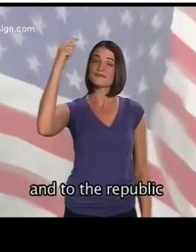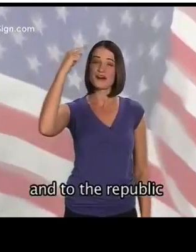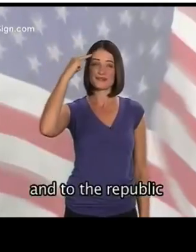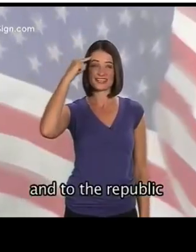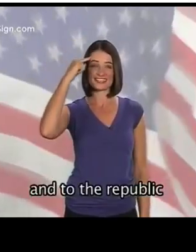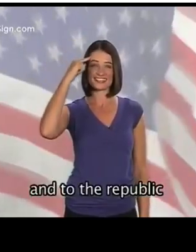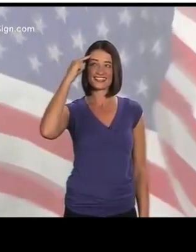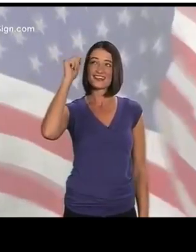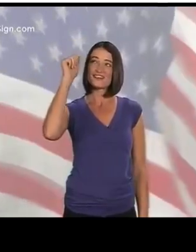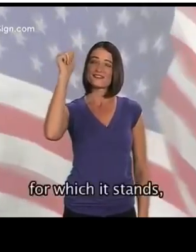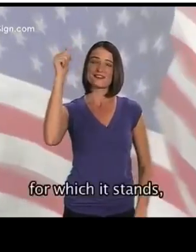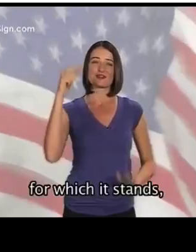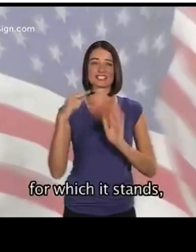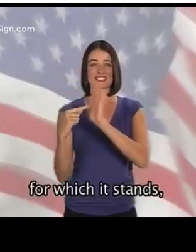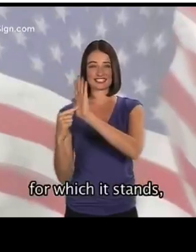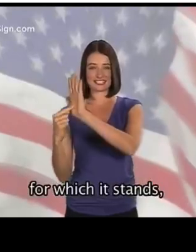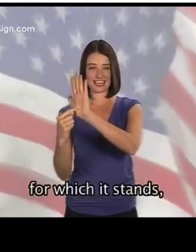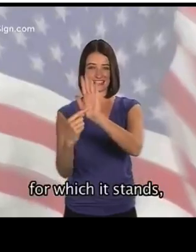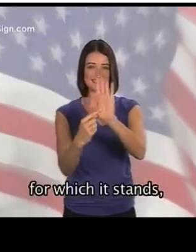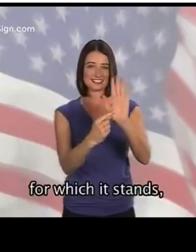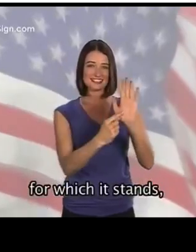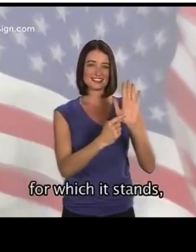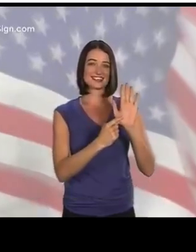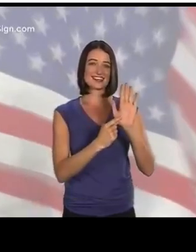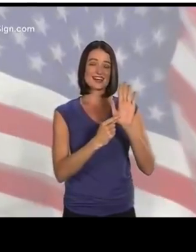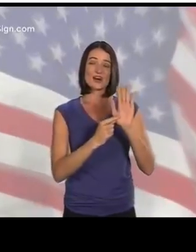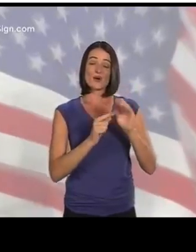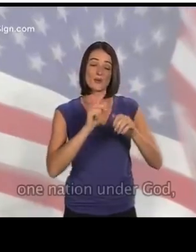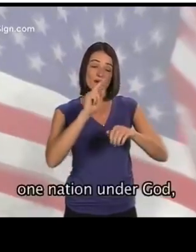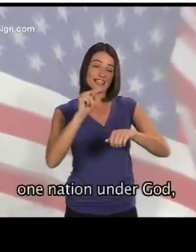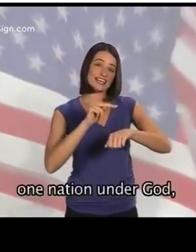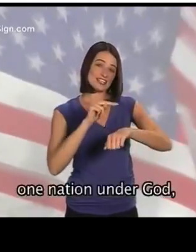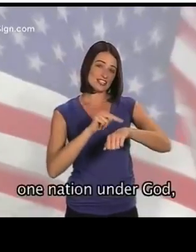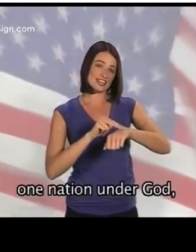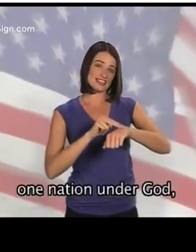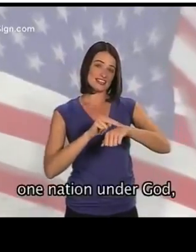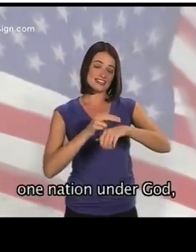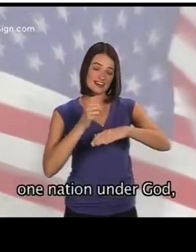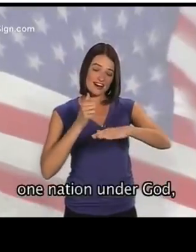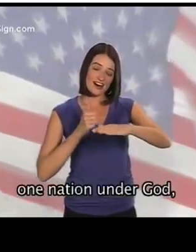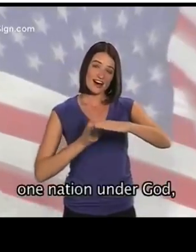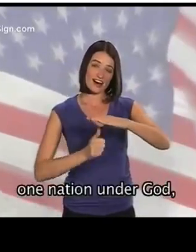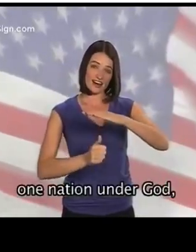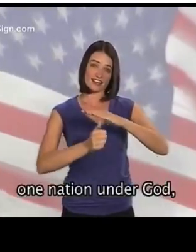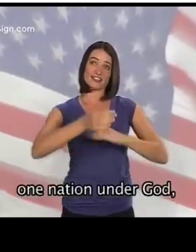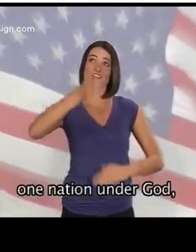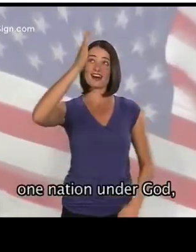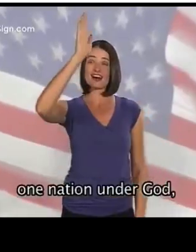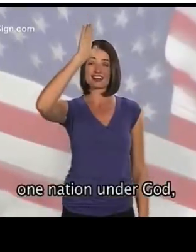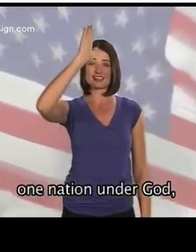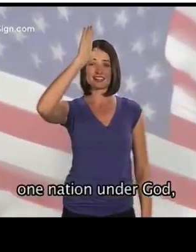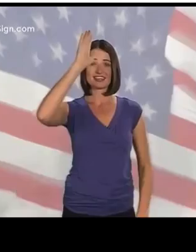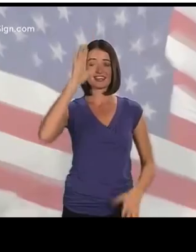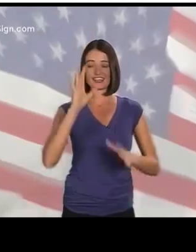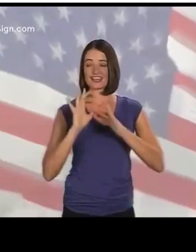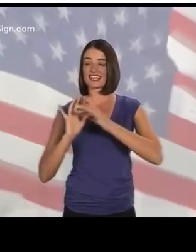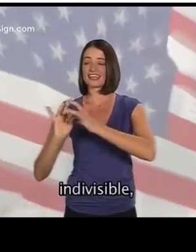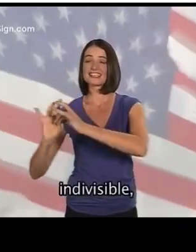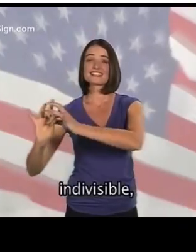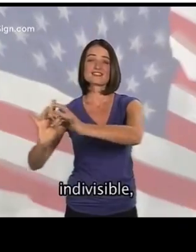to the republic for which it stands, one nation, under God,